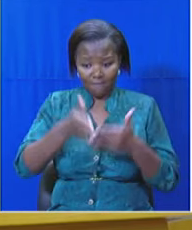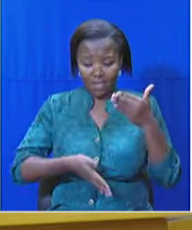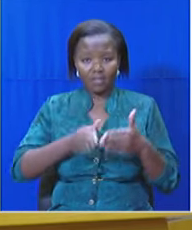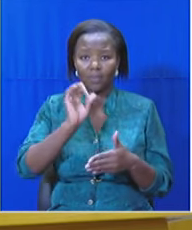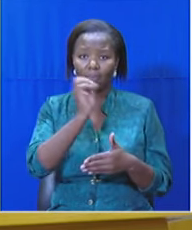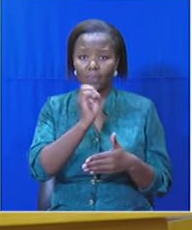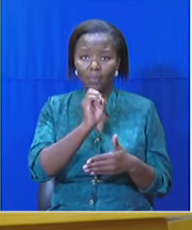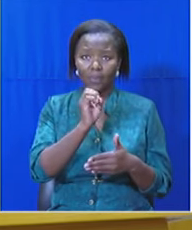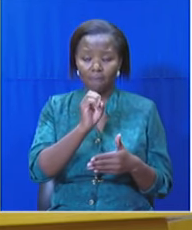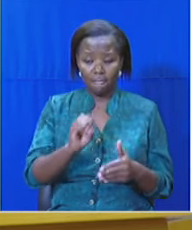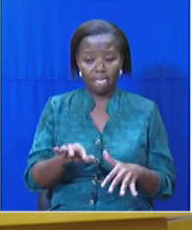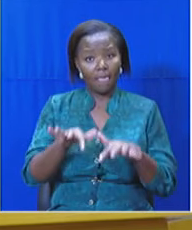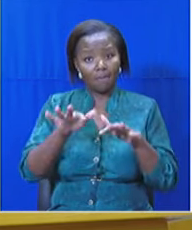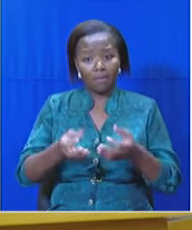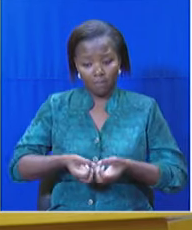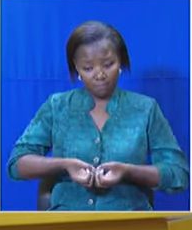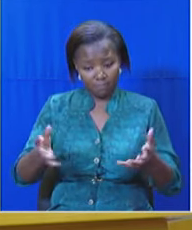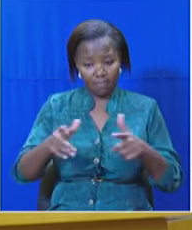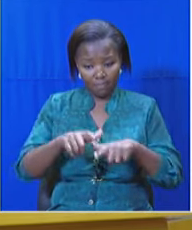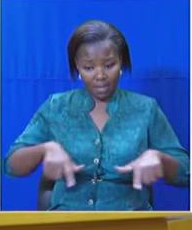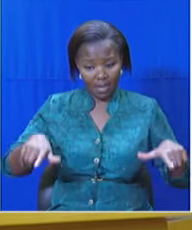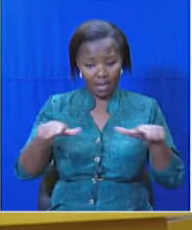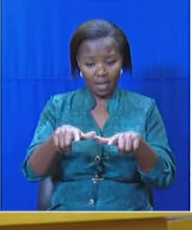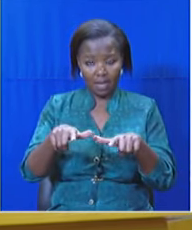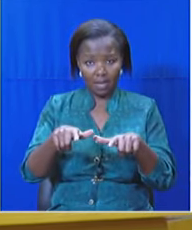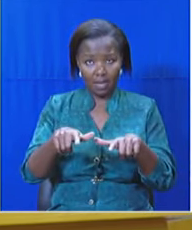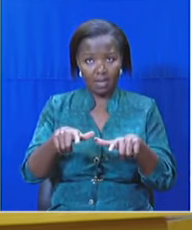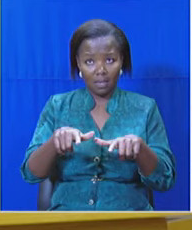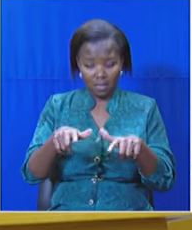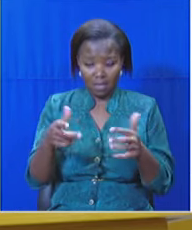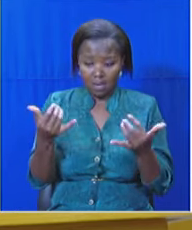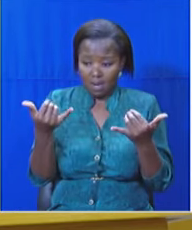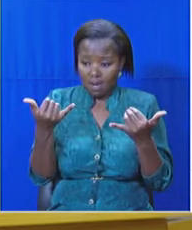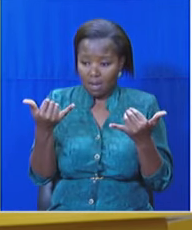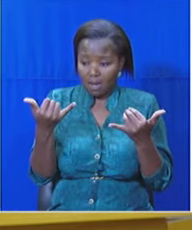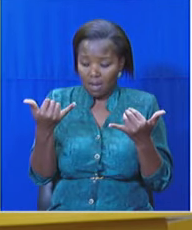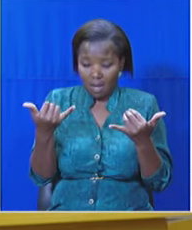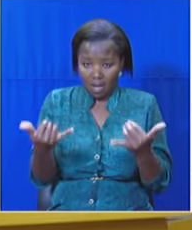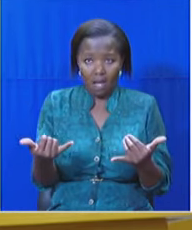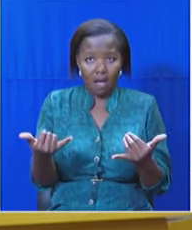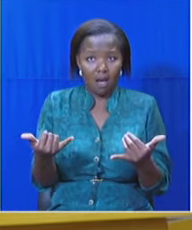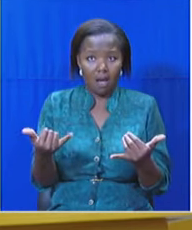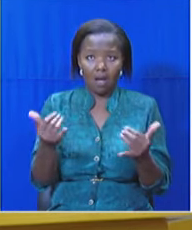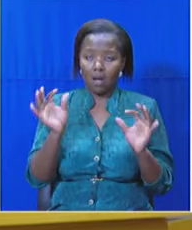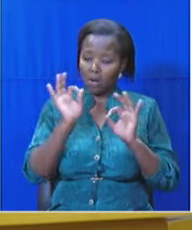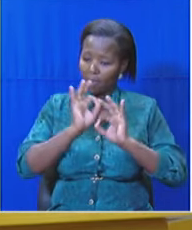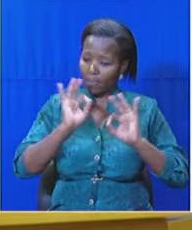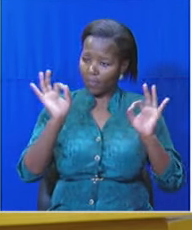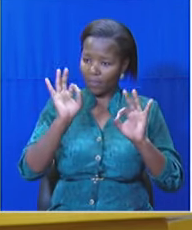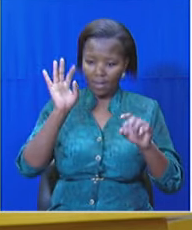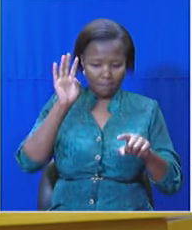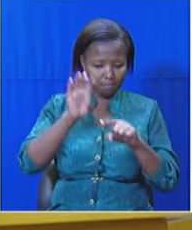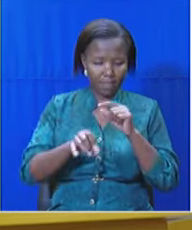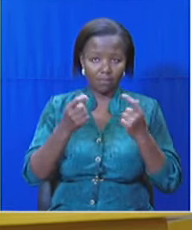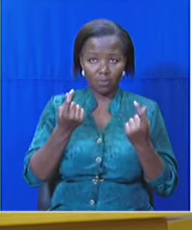Those given land have generally not made a go of it